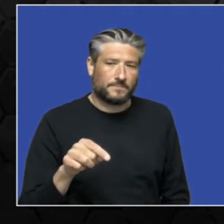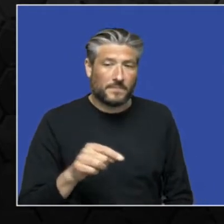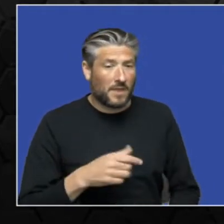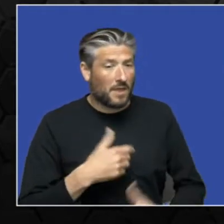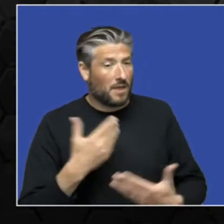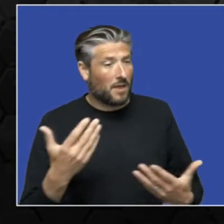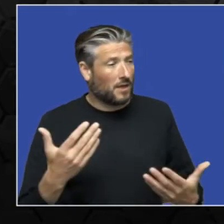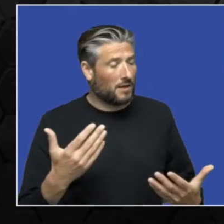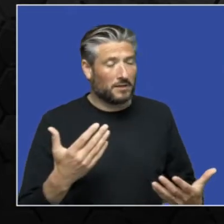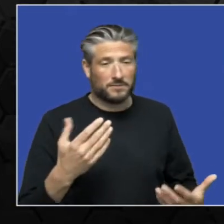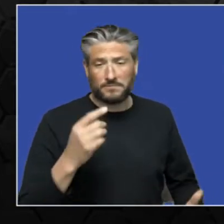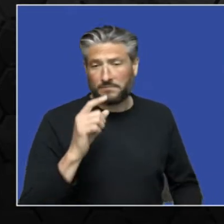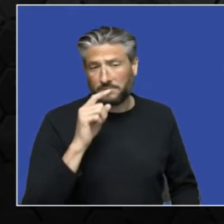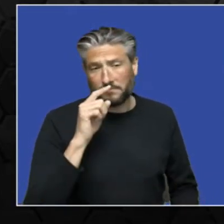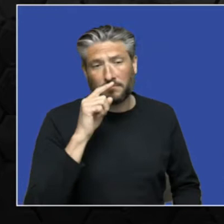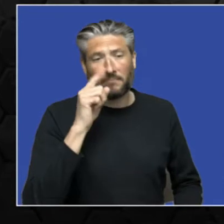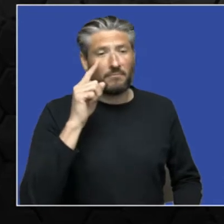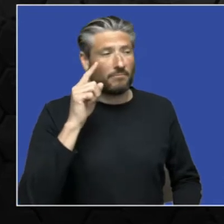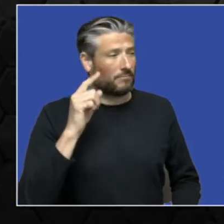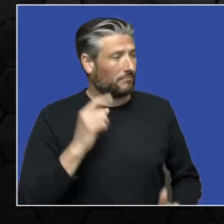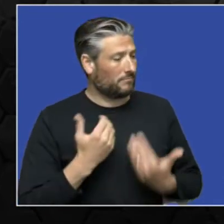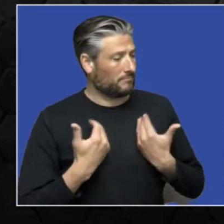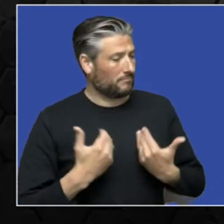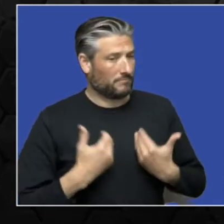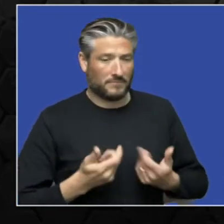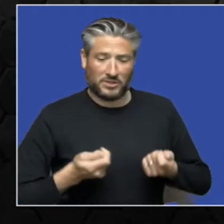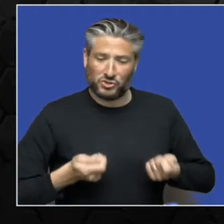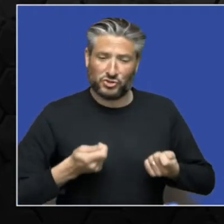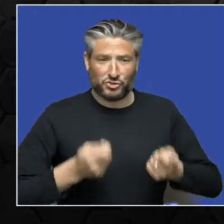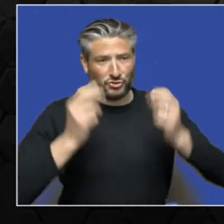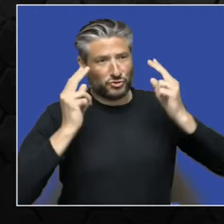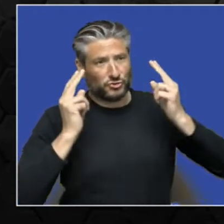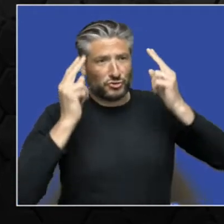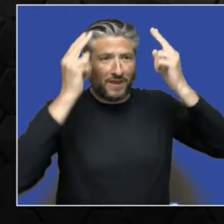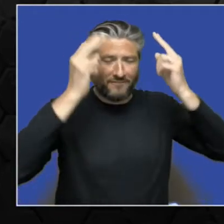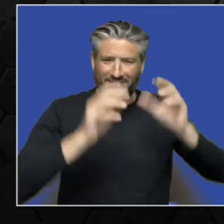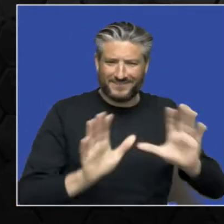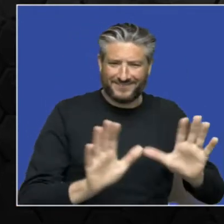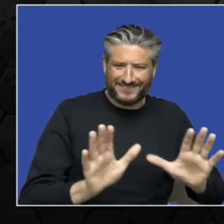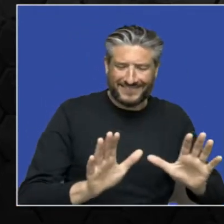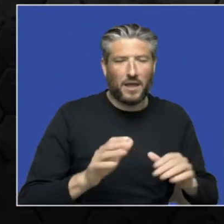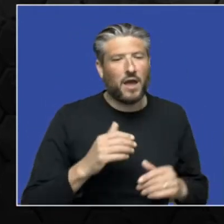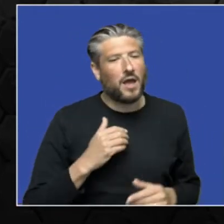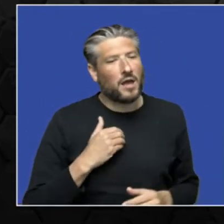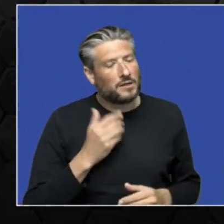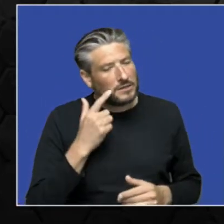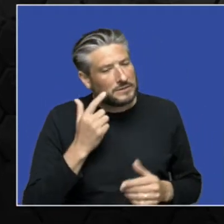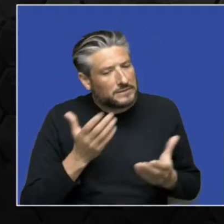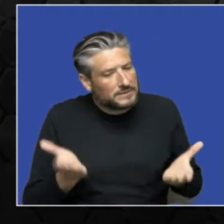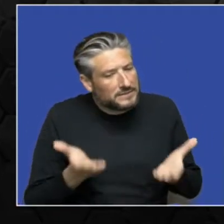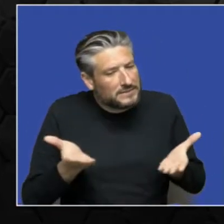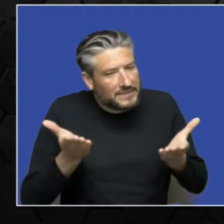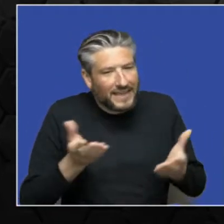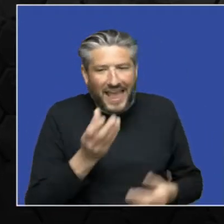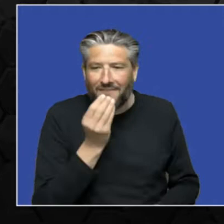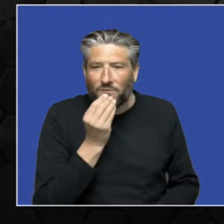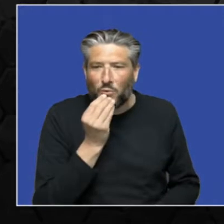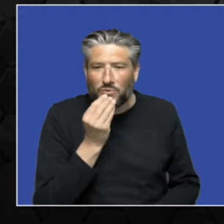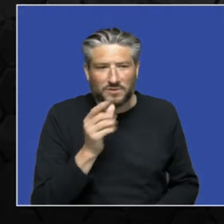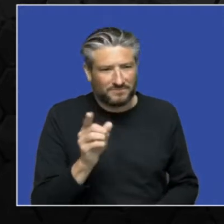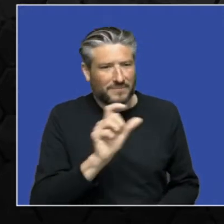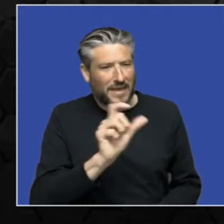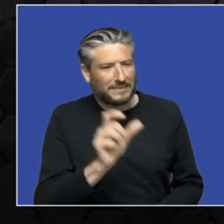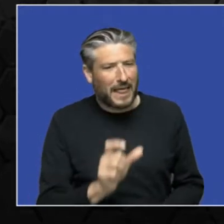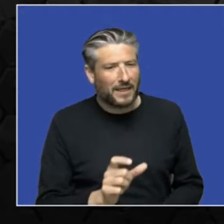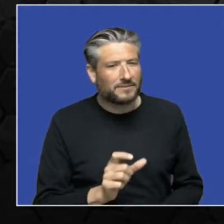a wedding, how about we start simple with some basic spaghettis? So for that, you can see I've already taken